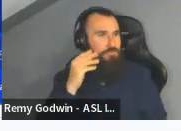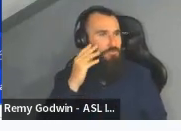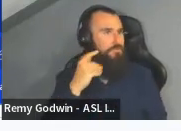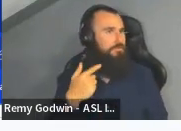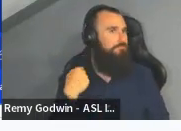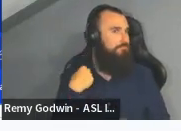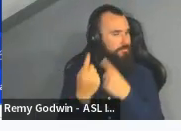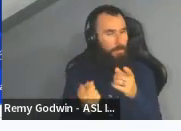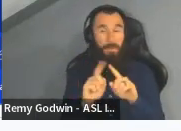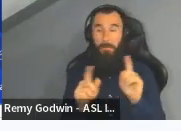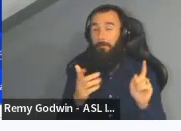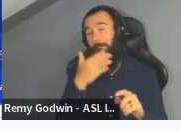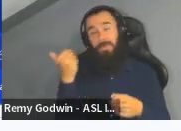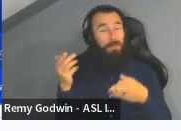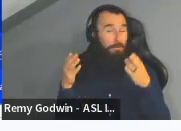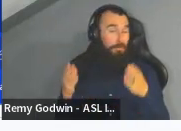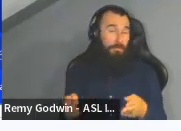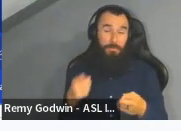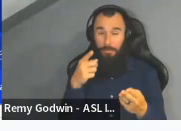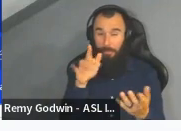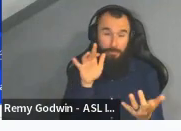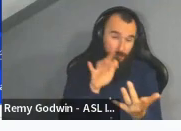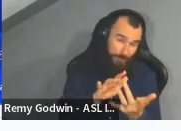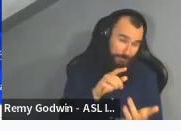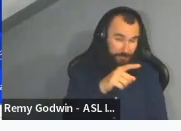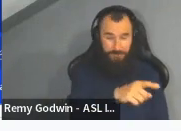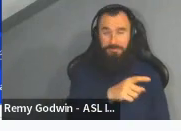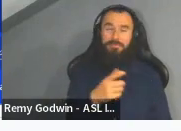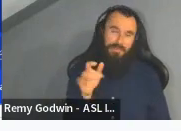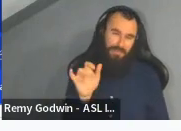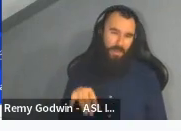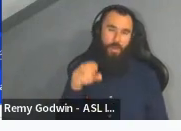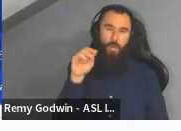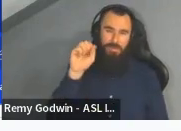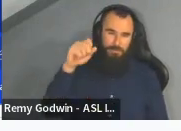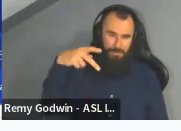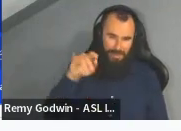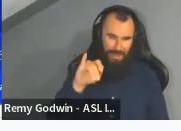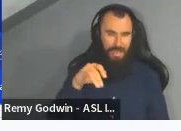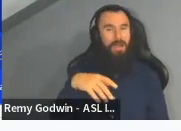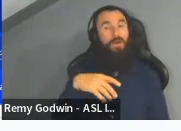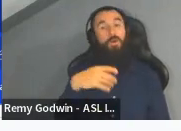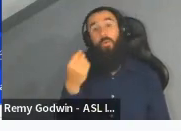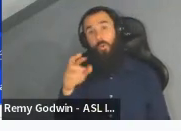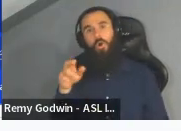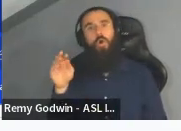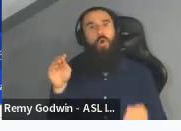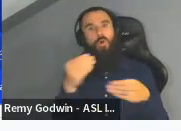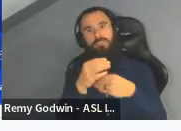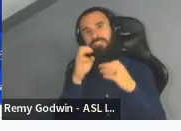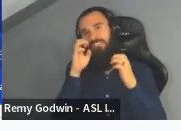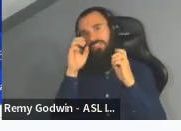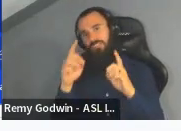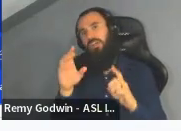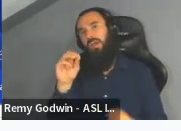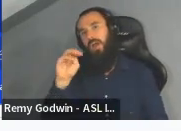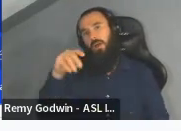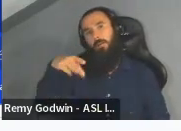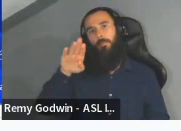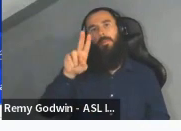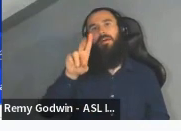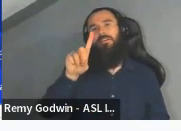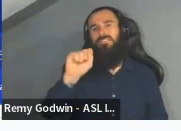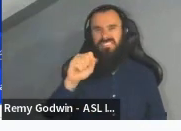best person to reach out to is probably at the OSPI or also Office of Educational Ombuds. I'm going to share